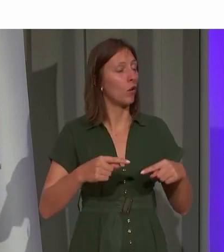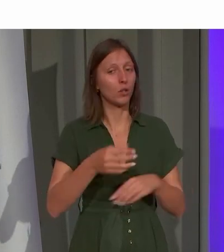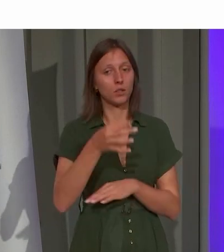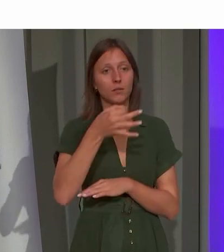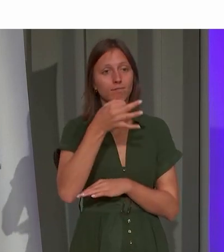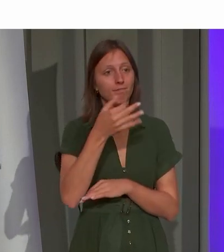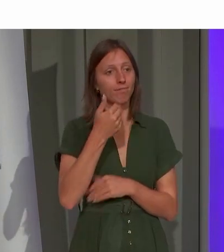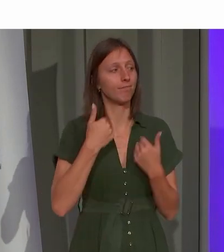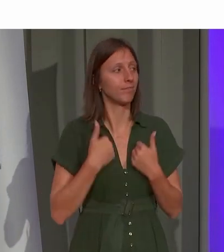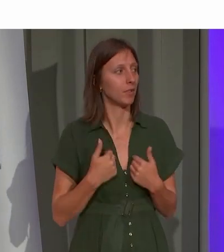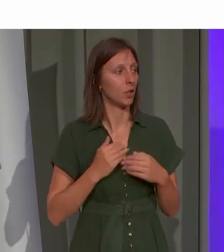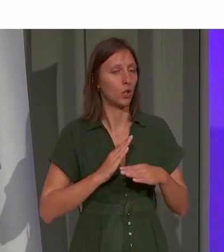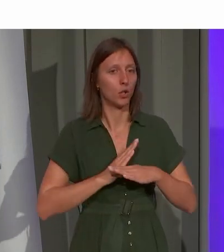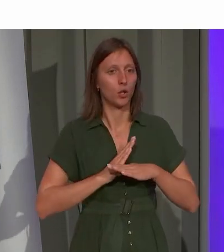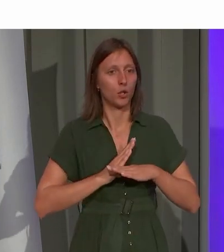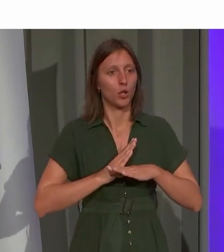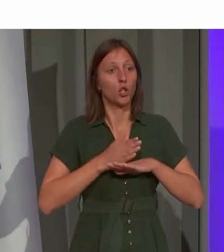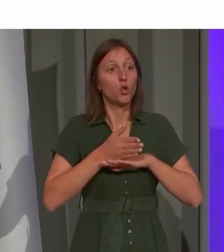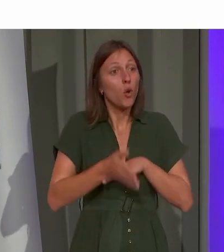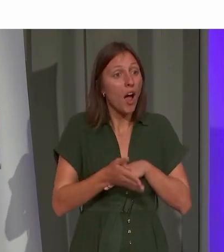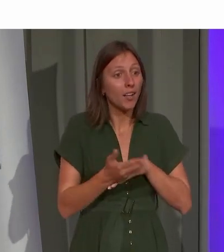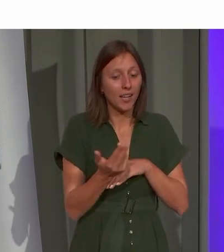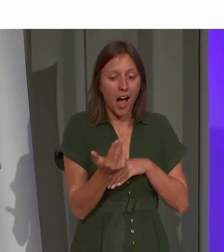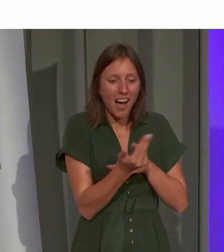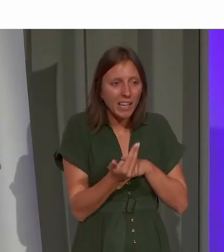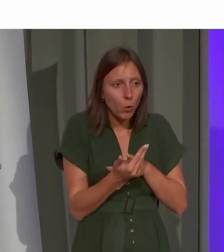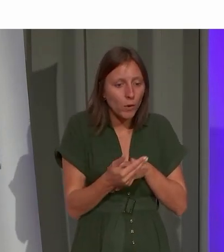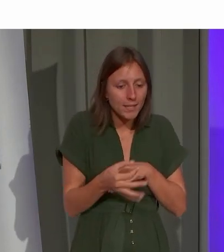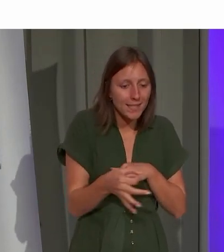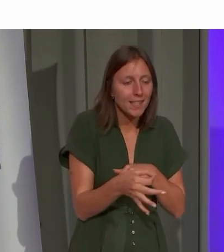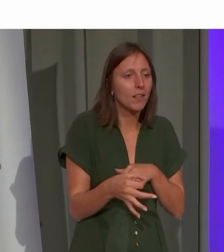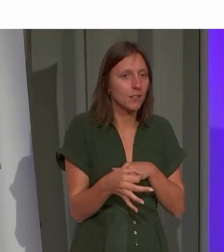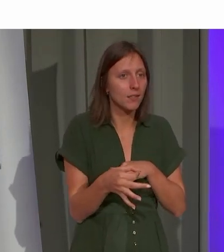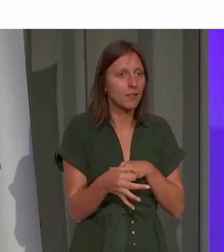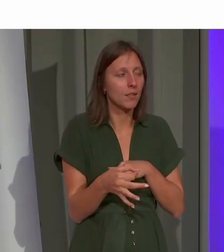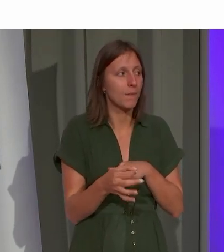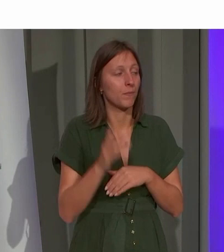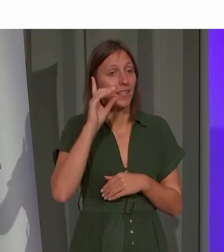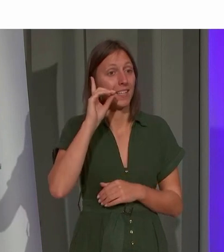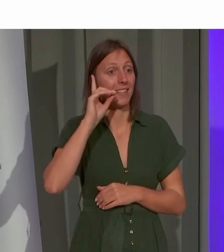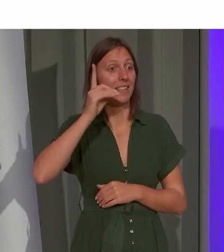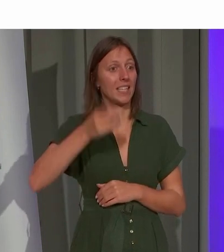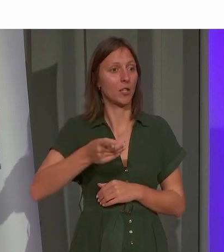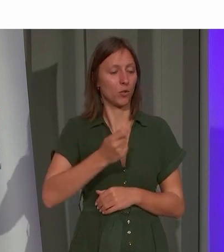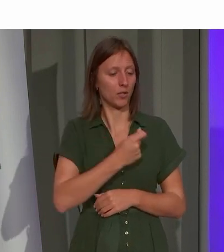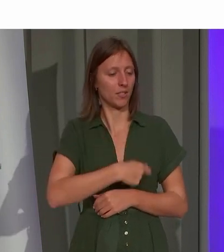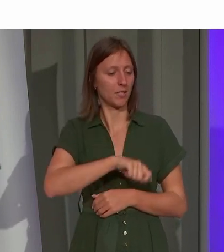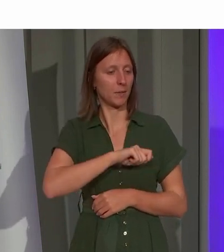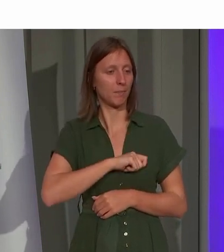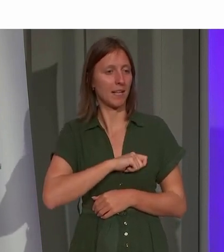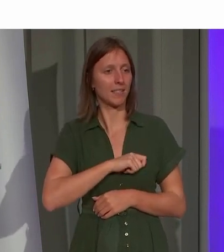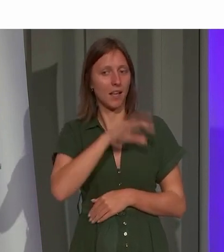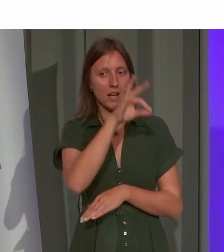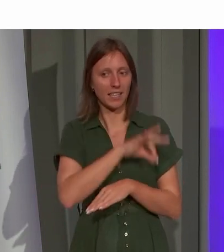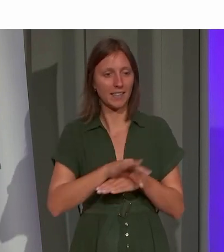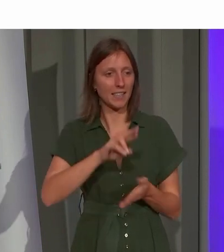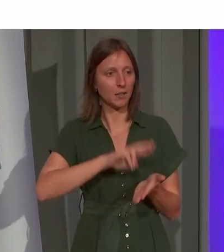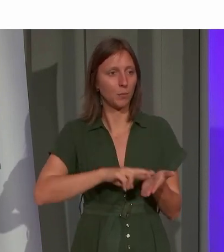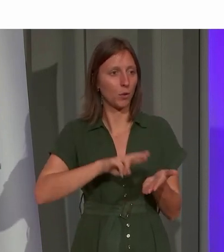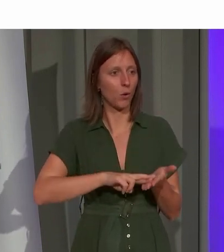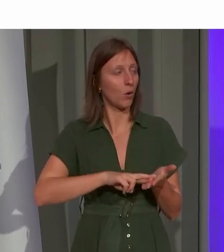Our next guest will talk about making archaeological sites accessible. He is director of the